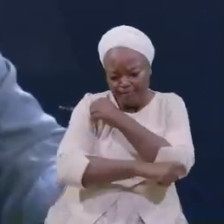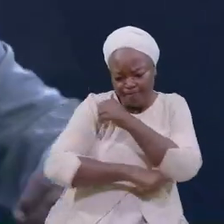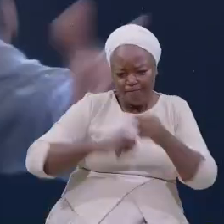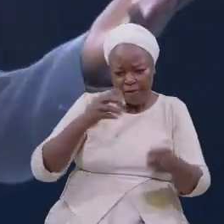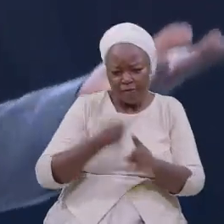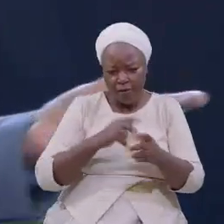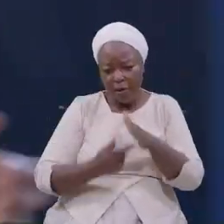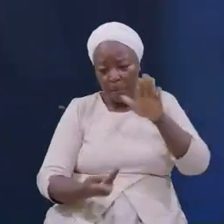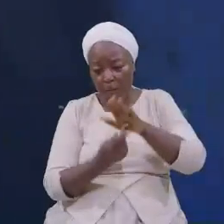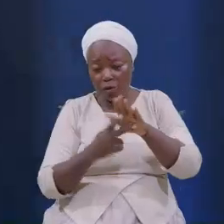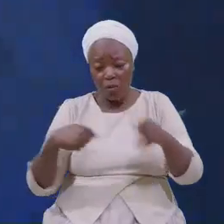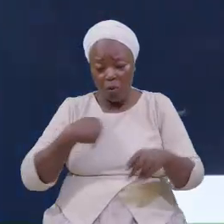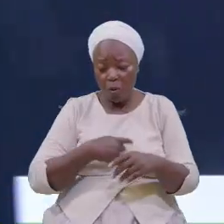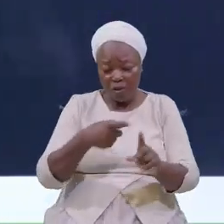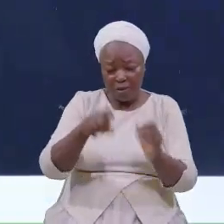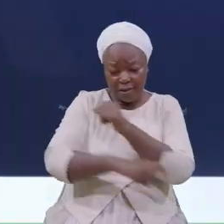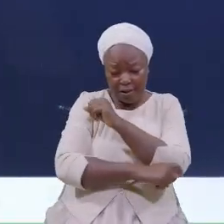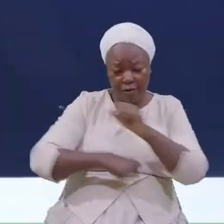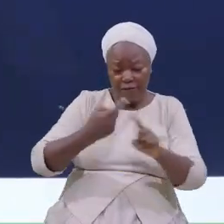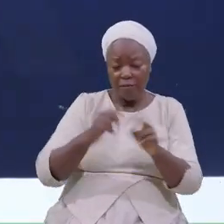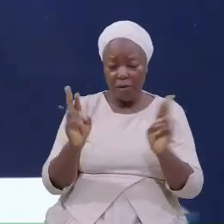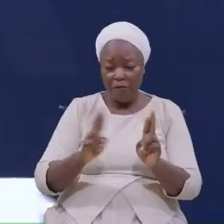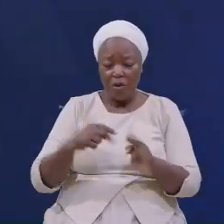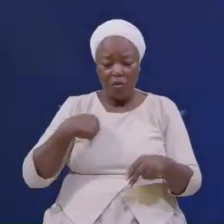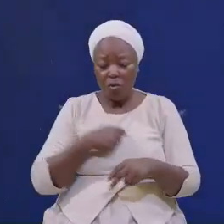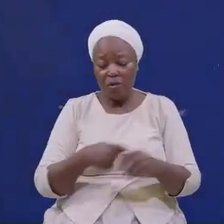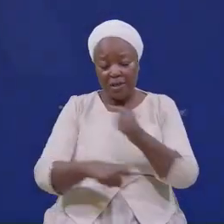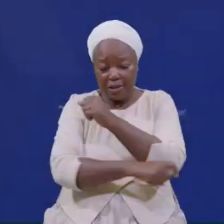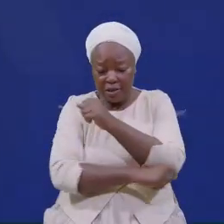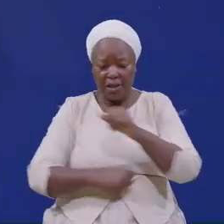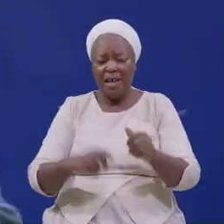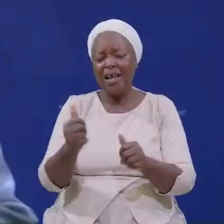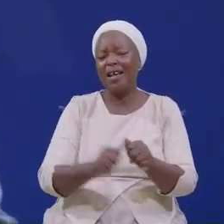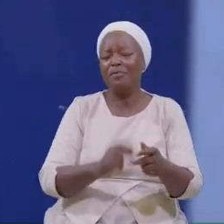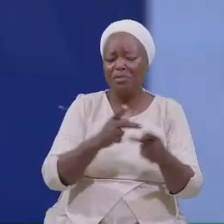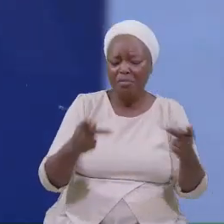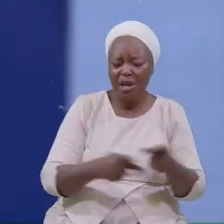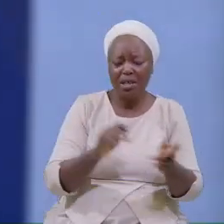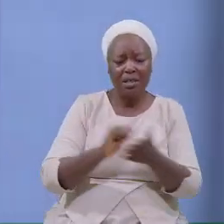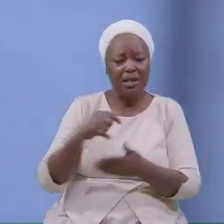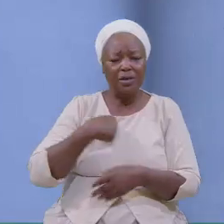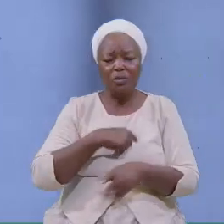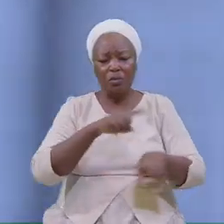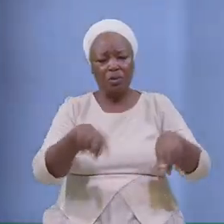pot, we steal from the fridge, we steal everywhere we go.